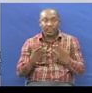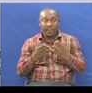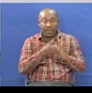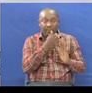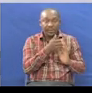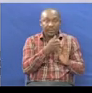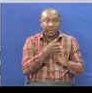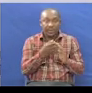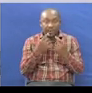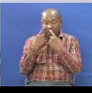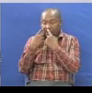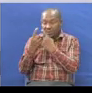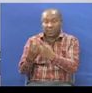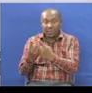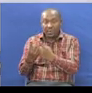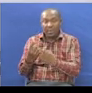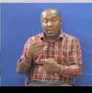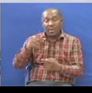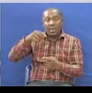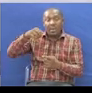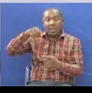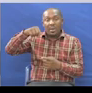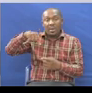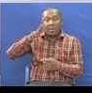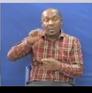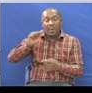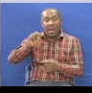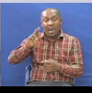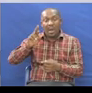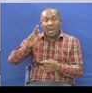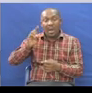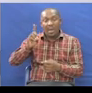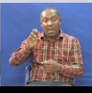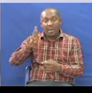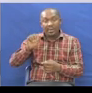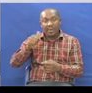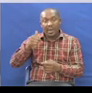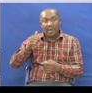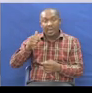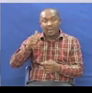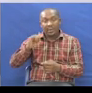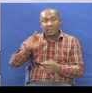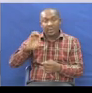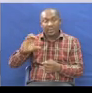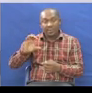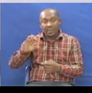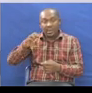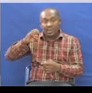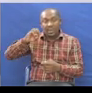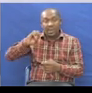equations whose coefficients is negative. We say equations with negative coefficients.